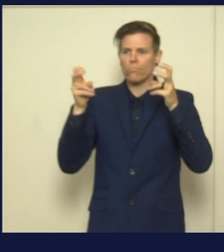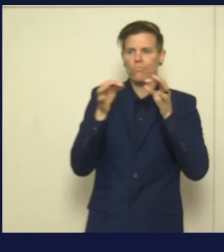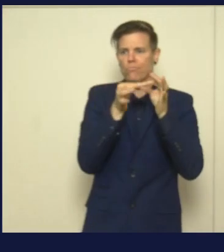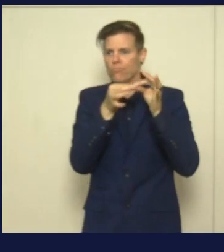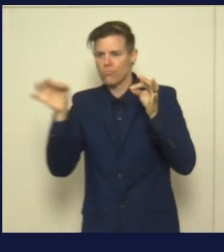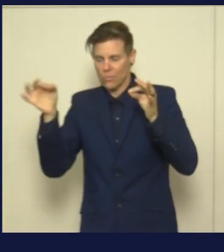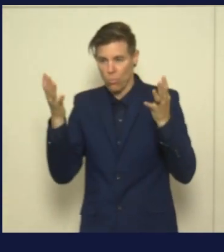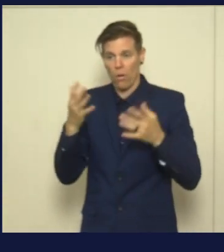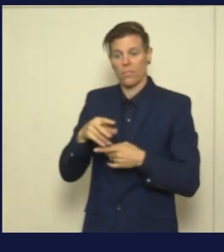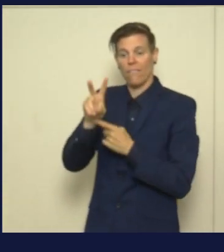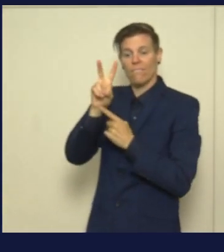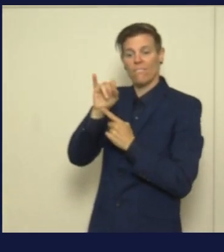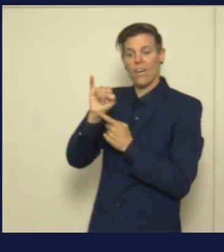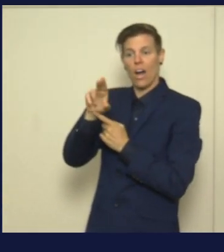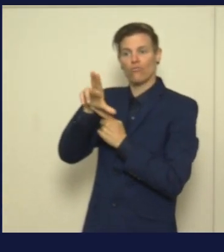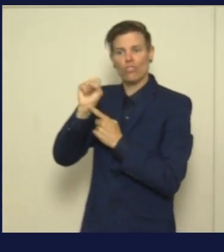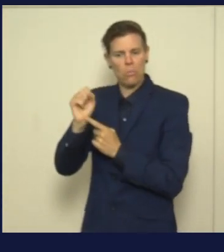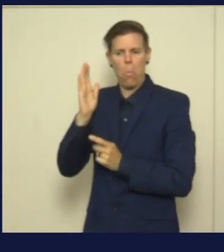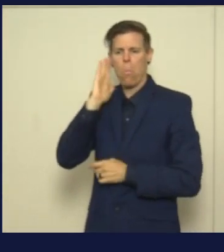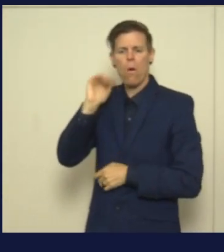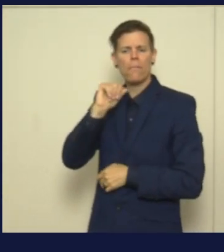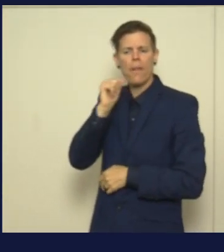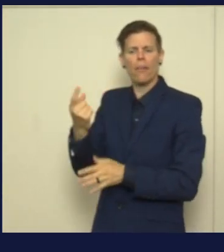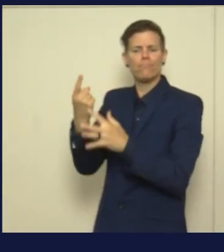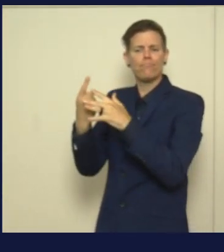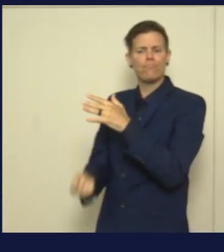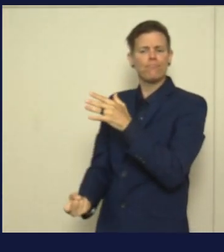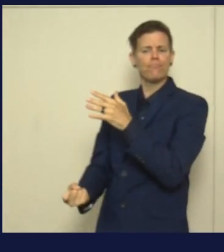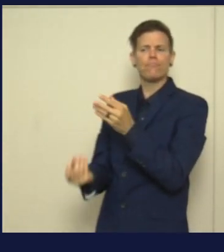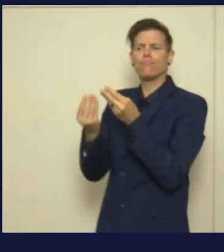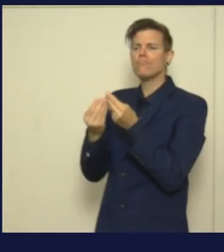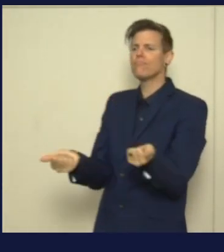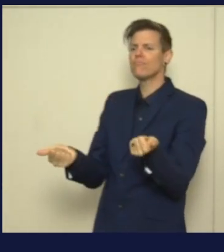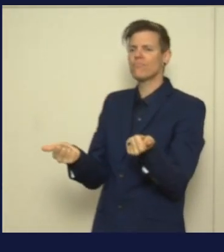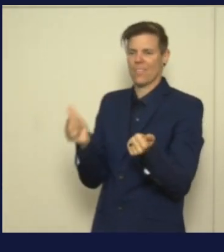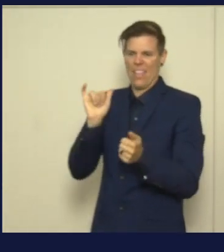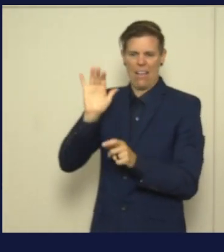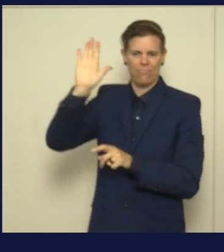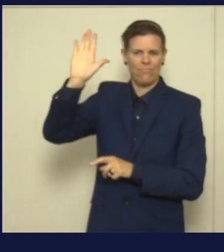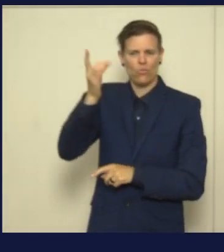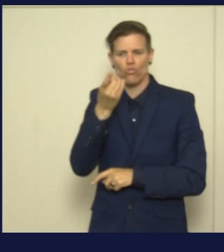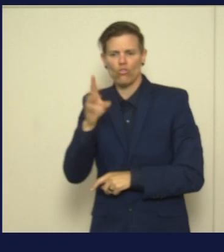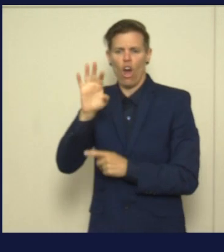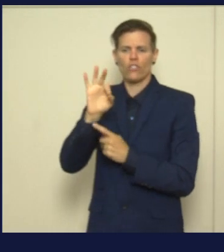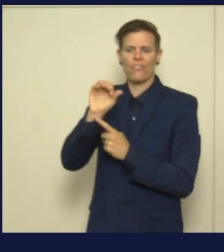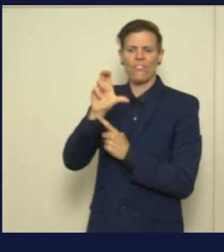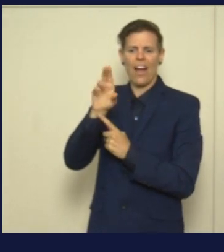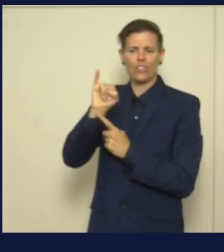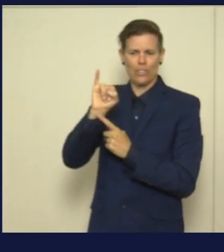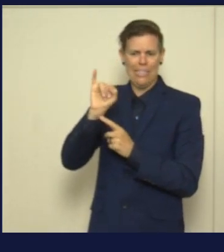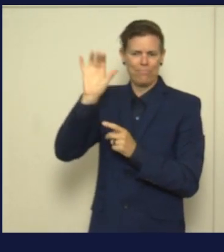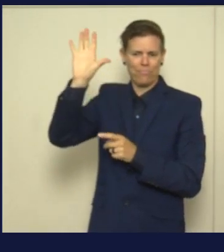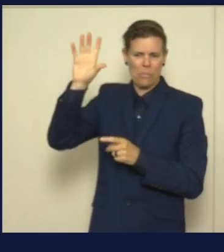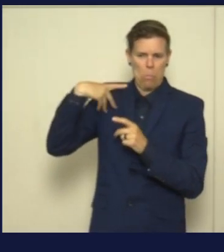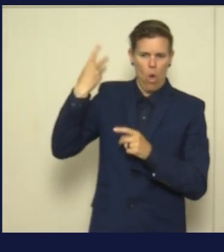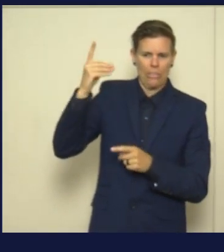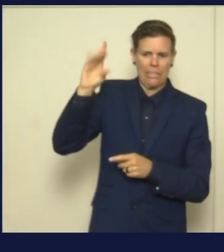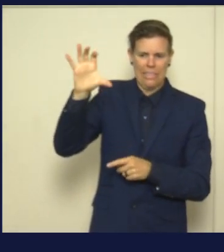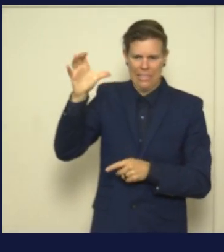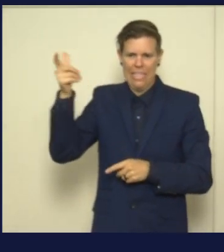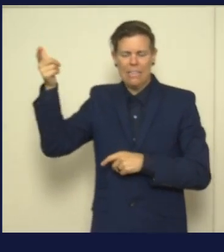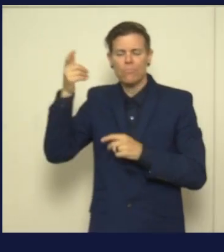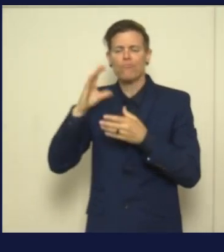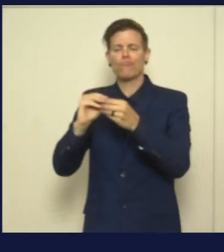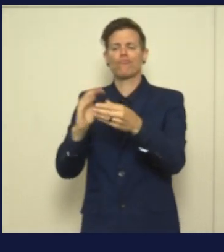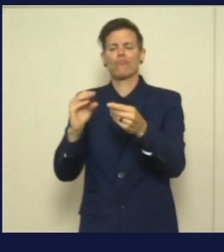from Dr. Fauci in an address to the Navajo Nation this week. And he's really telling us, be careful about these